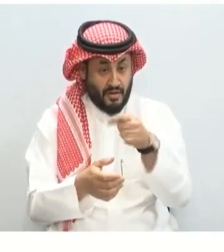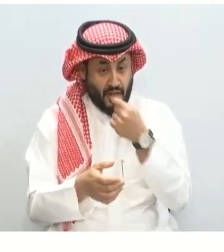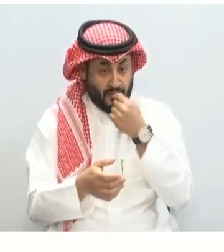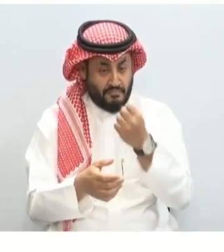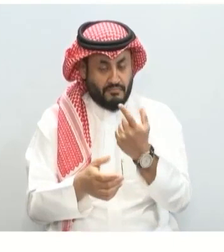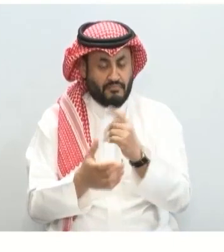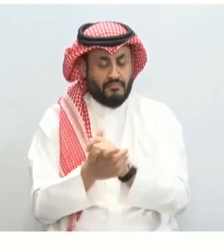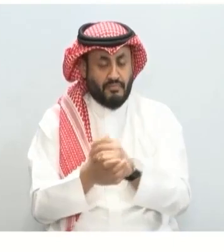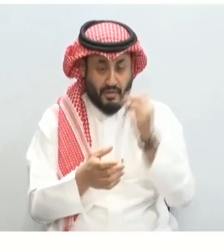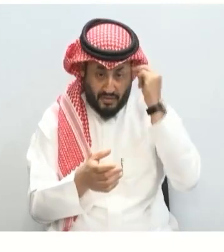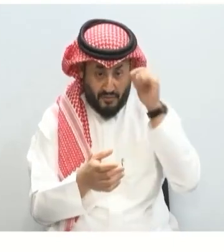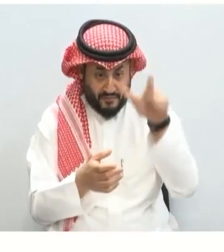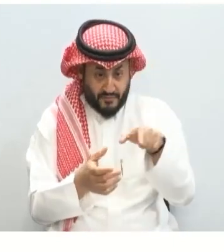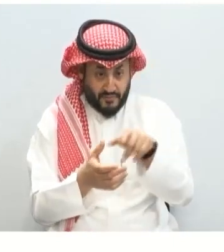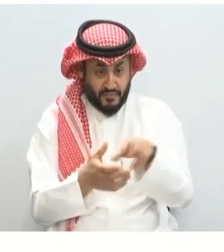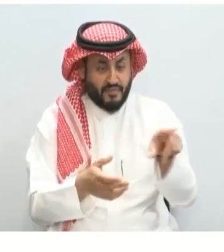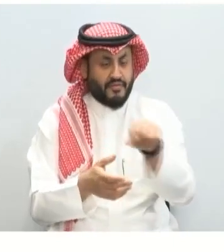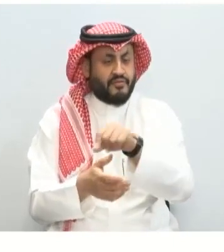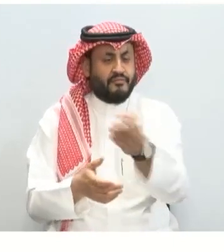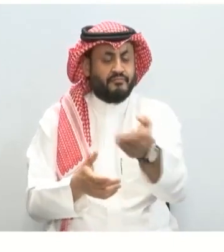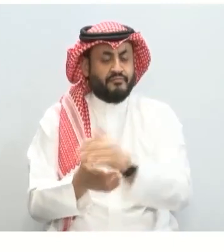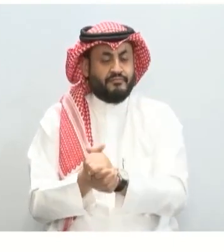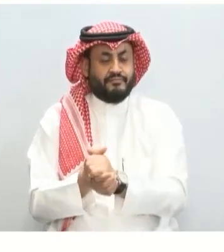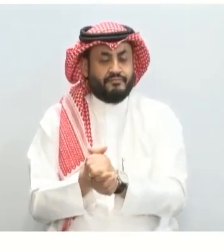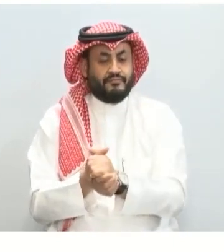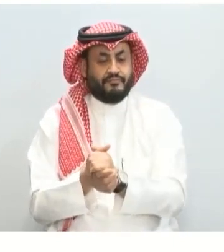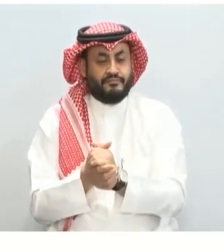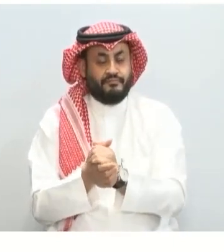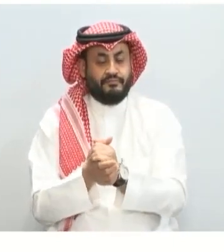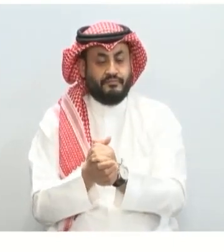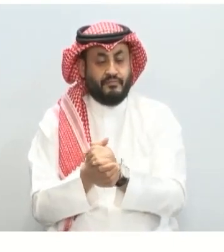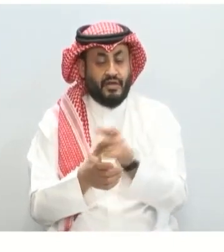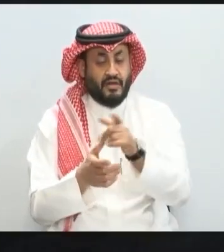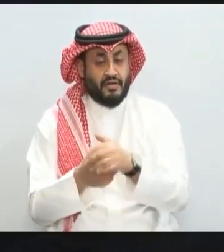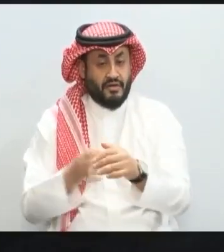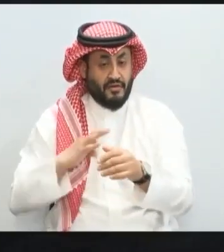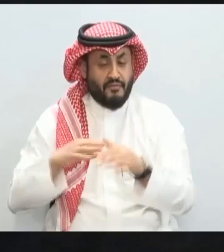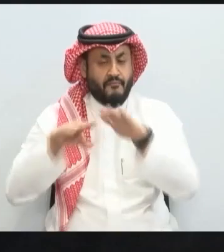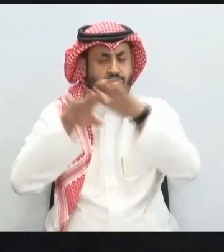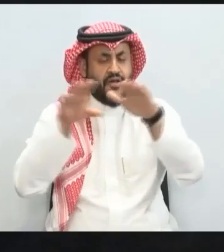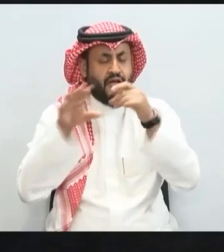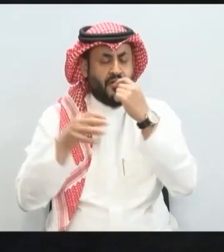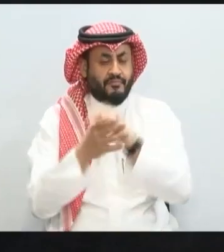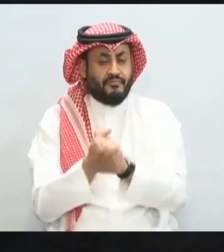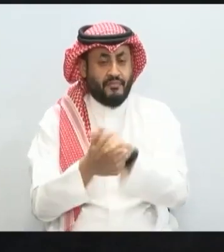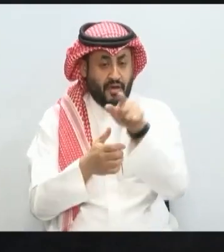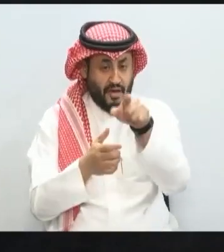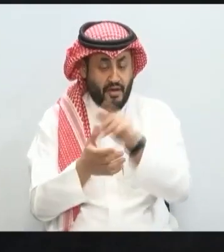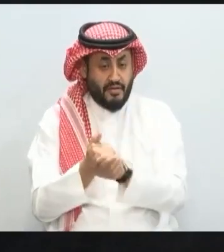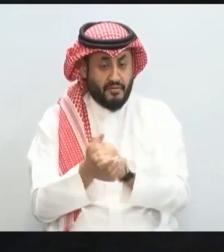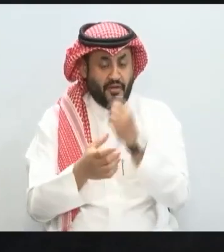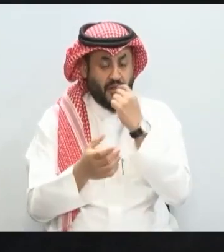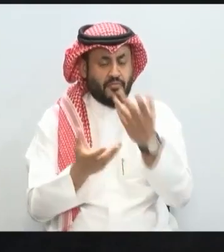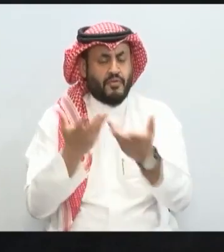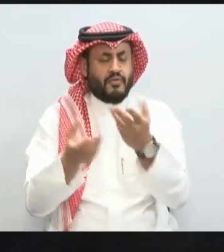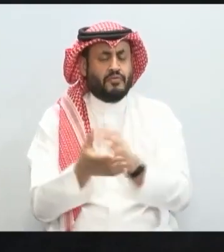know someone who is? Do you like gourmet food? So, are you a gourmet cook? Do you know a lot